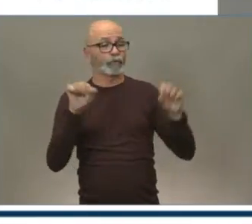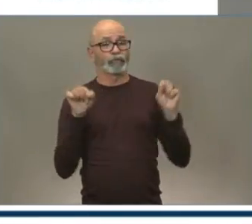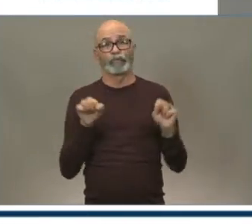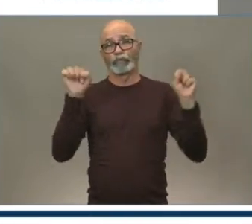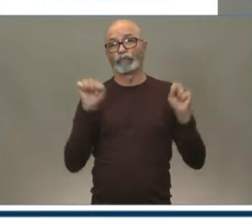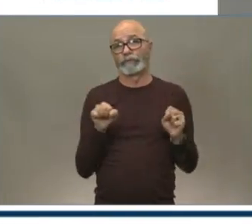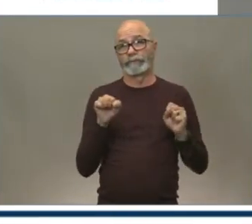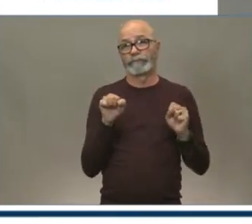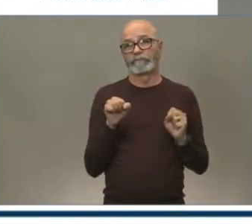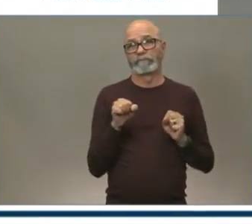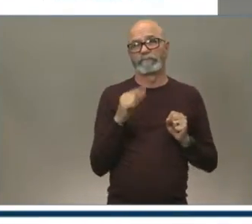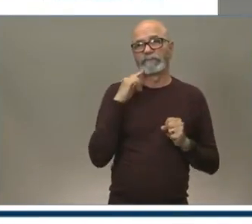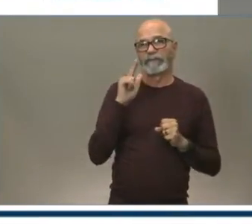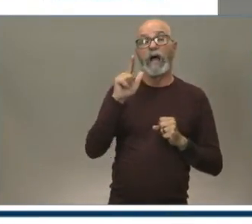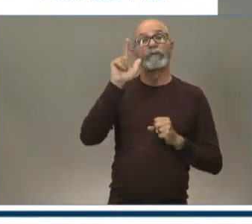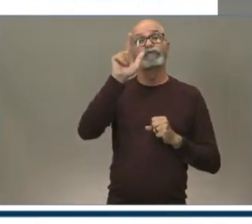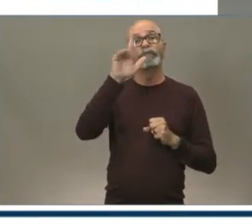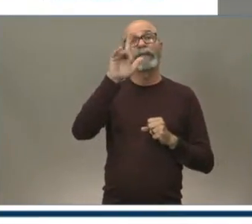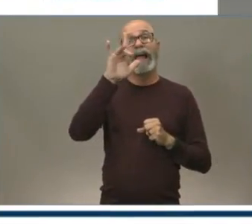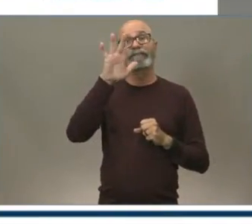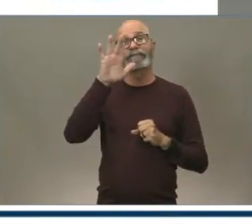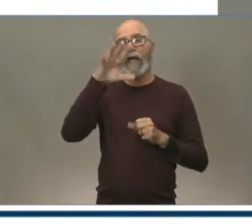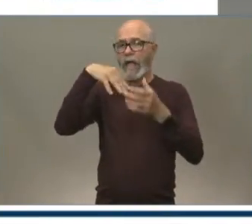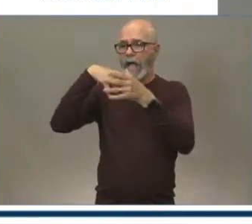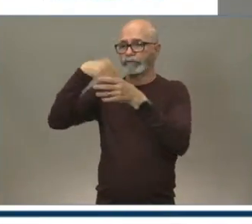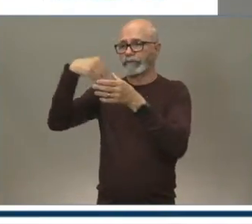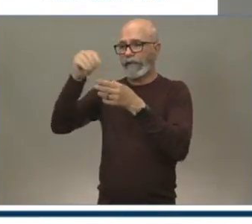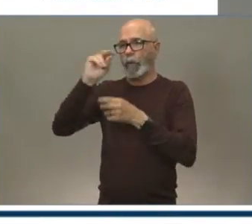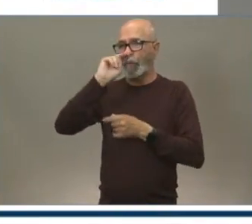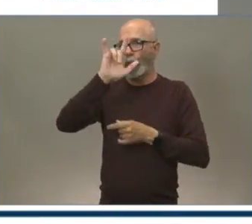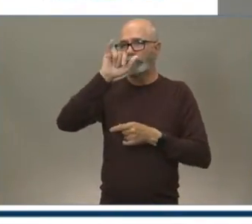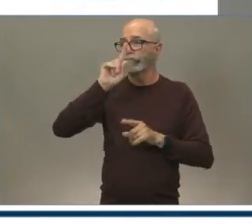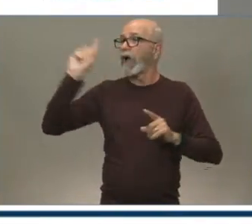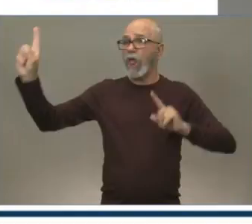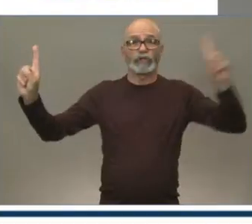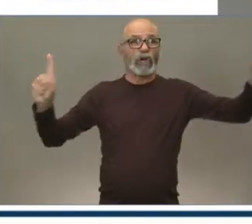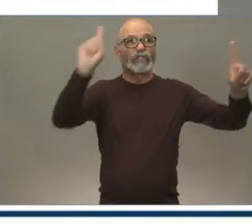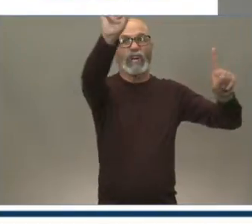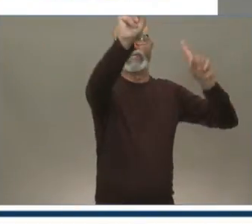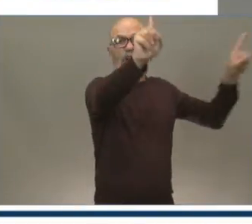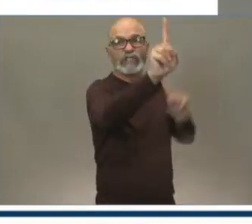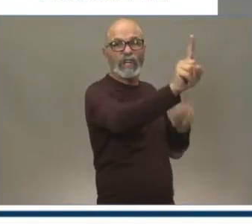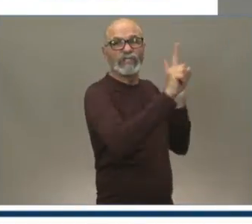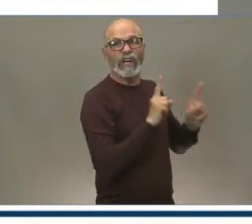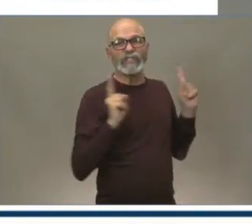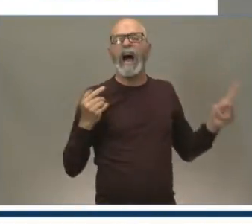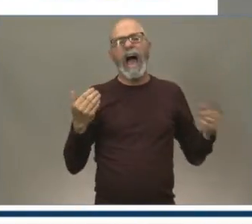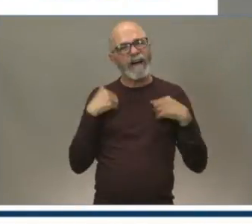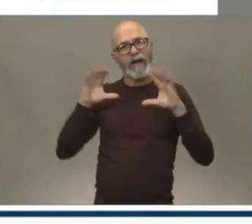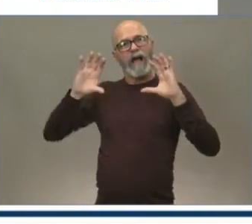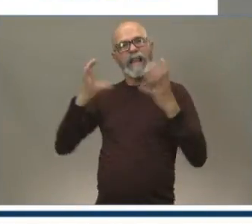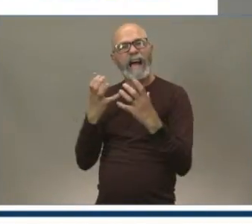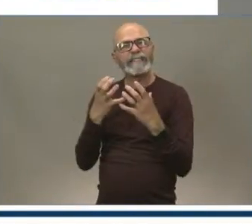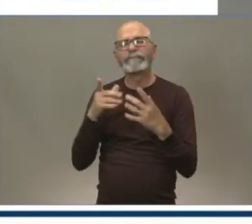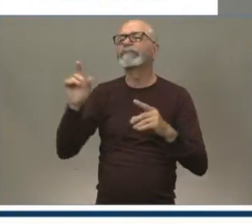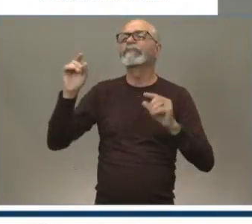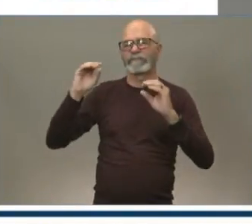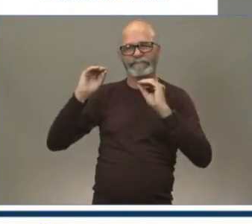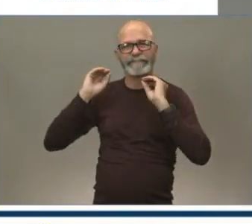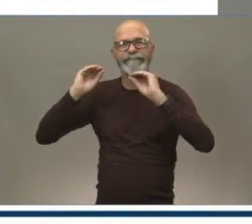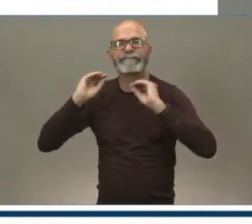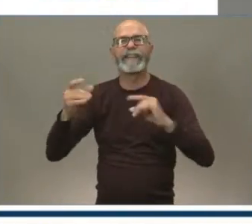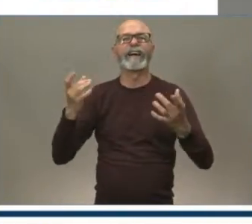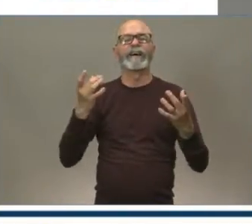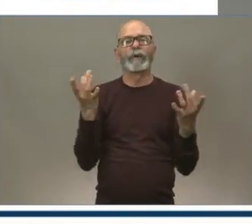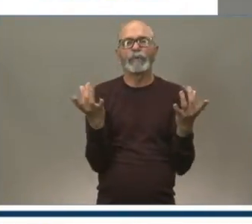and physical distance, and that is outdoors. So you can have outdoor fitness classes with appropriate distancing with up to 25